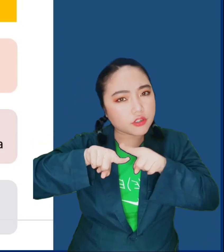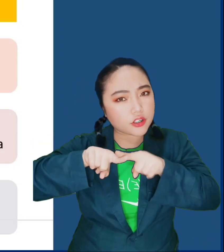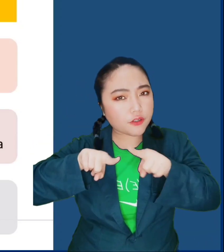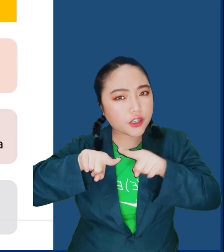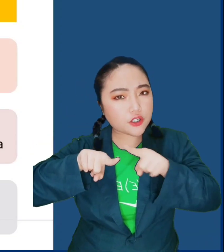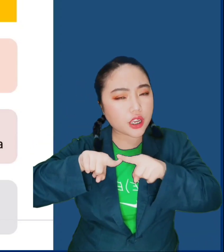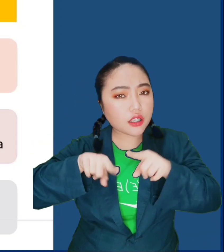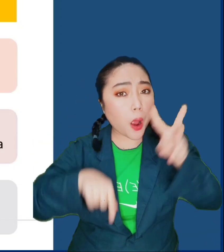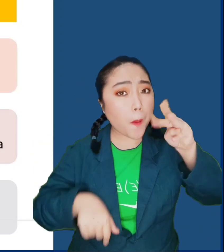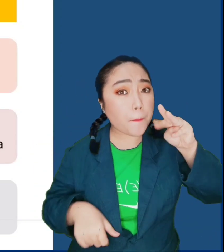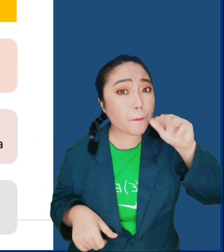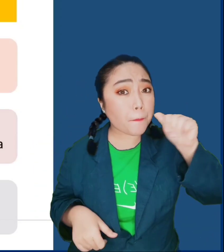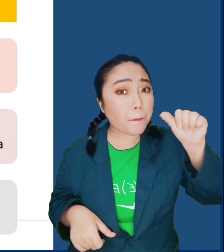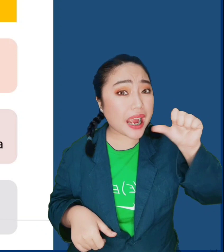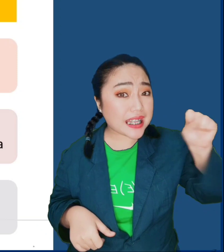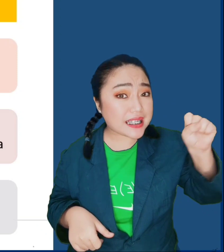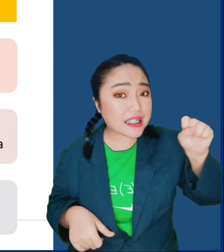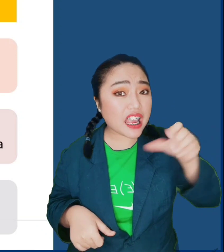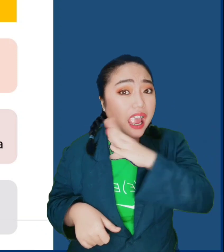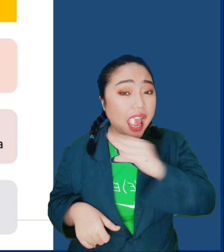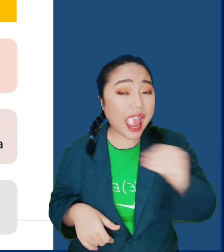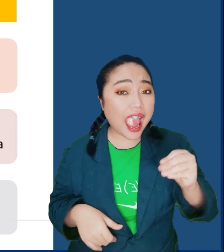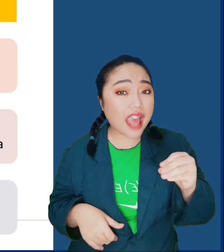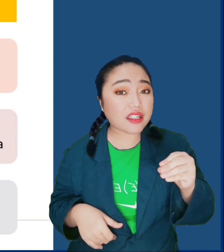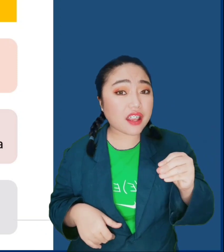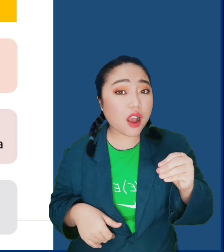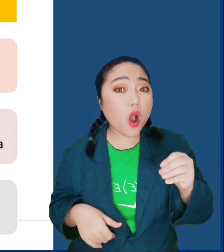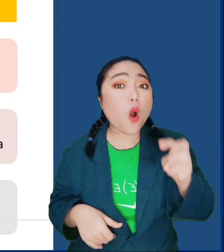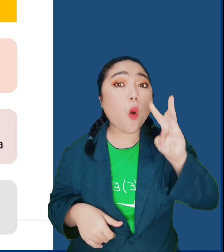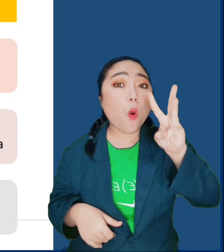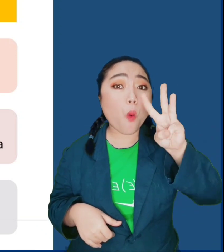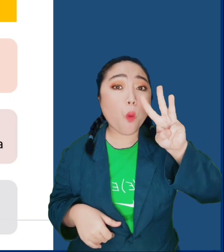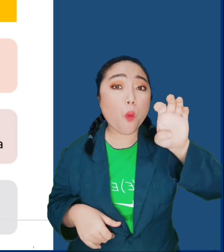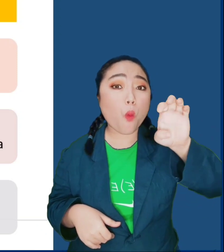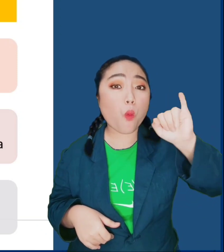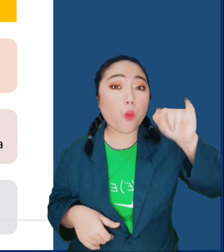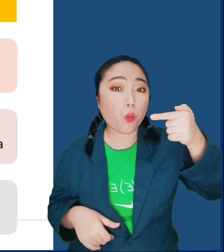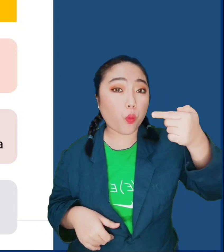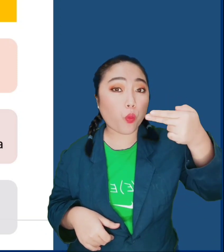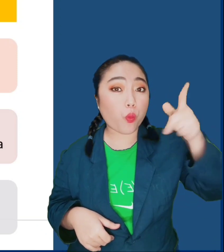you to differentiate mass and weight.